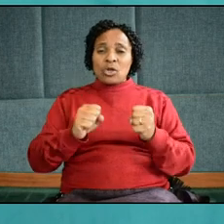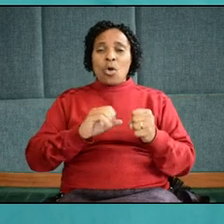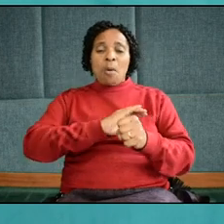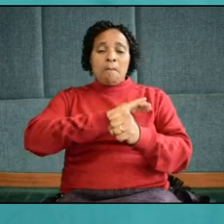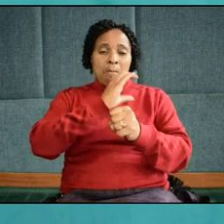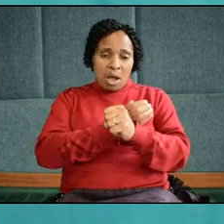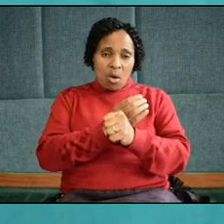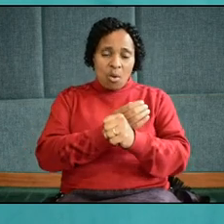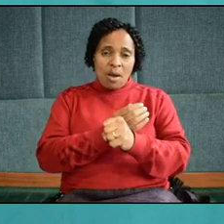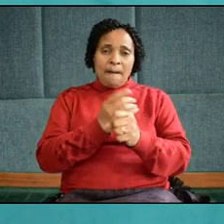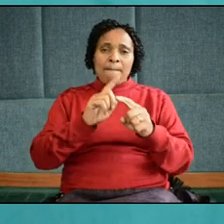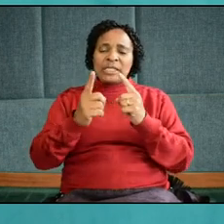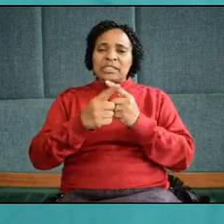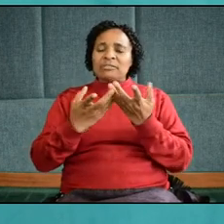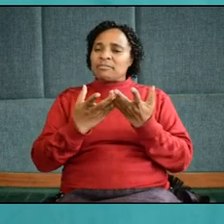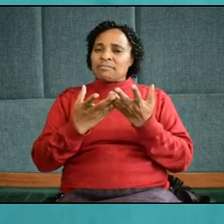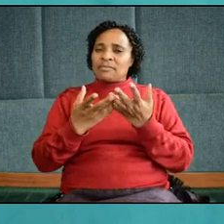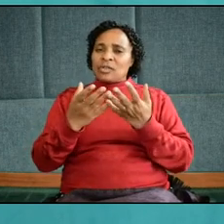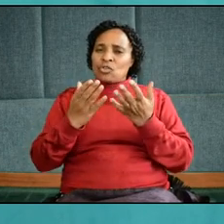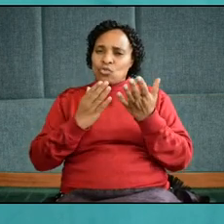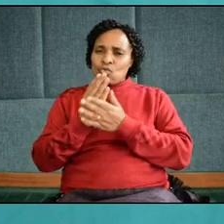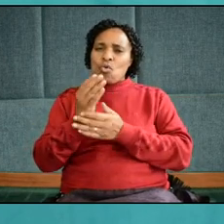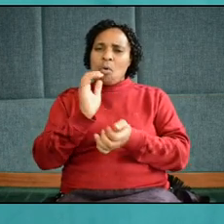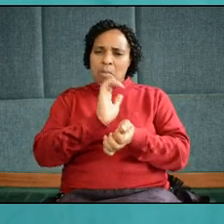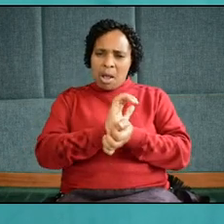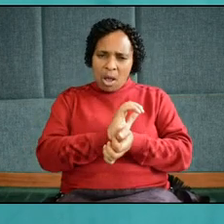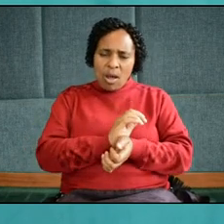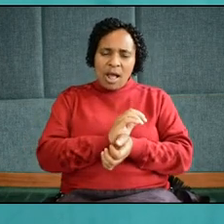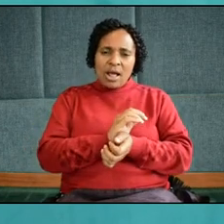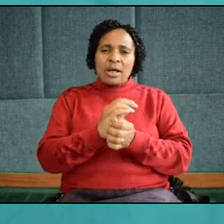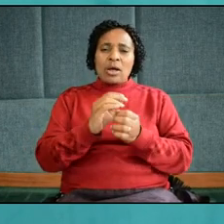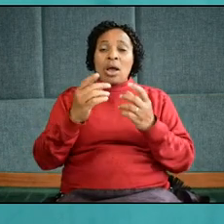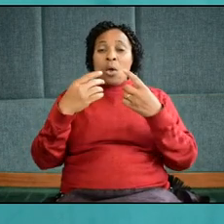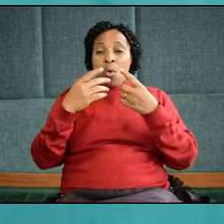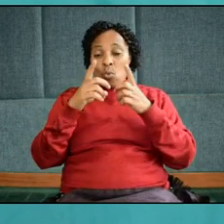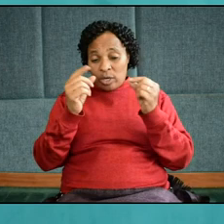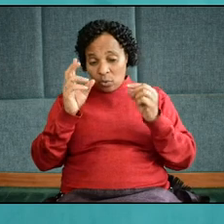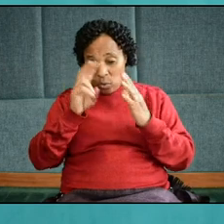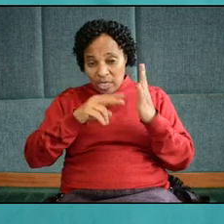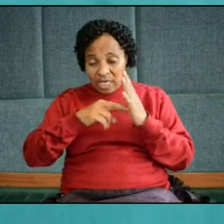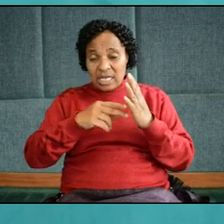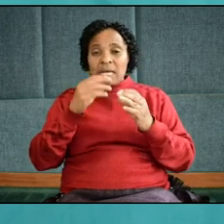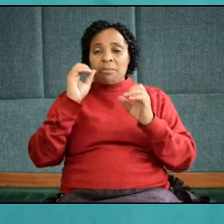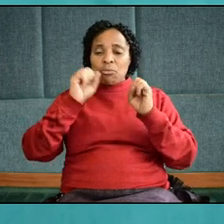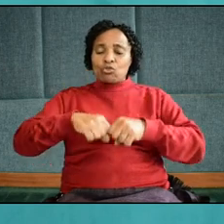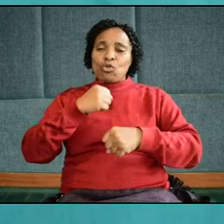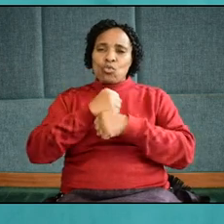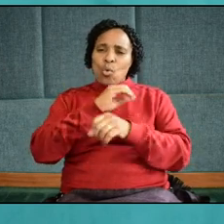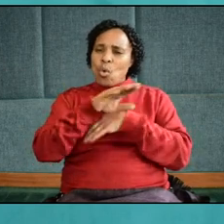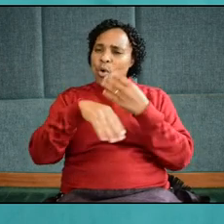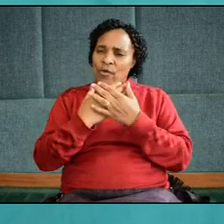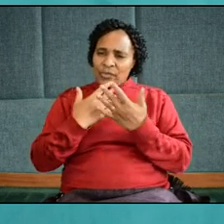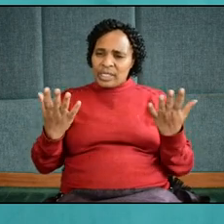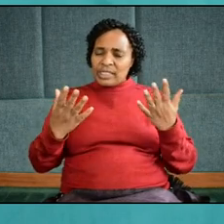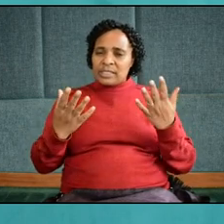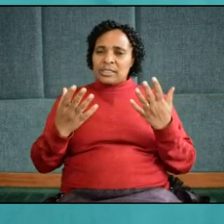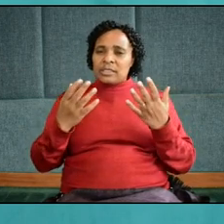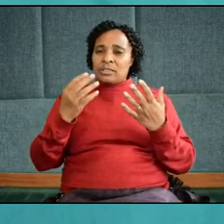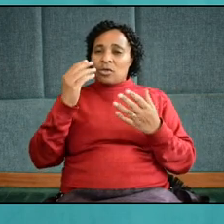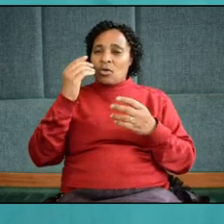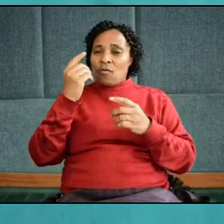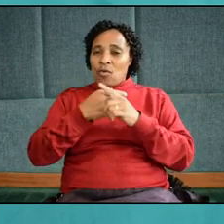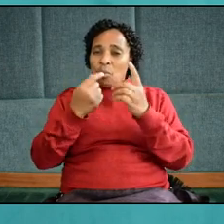again, through Paul, that I can do all things through Christ who strengthens me. Ellen White in Patriarchs and